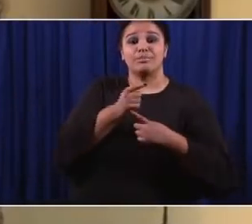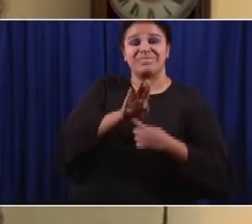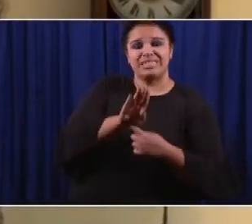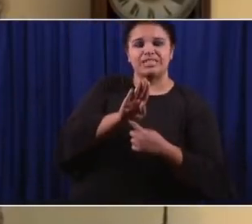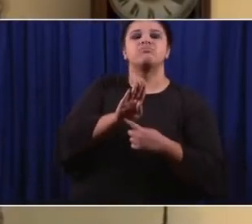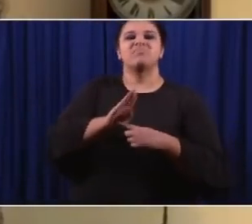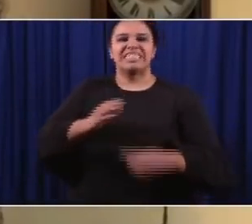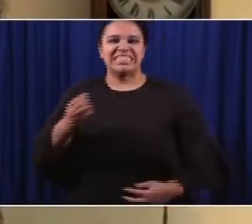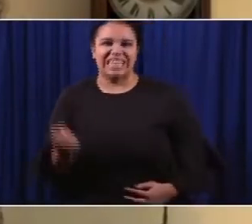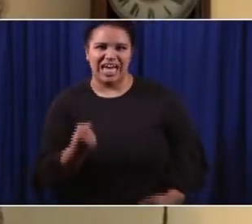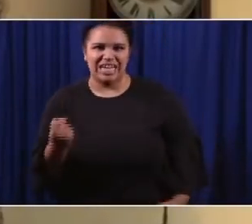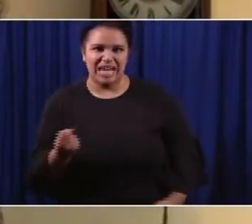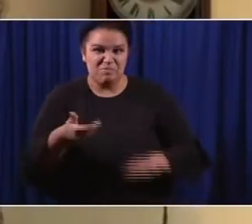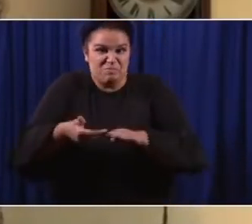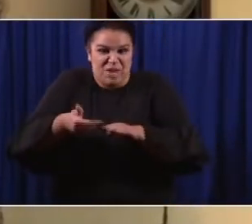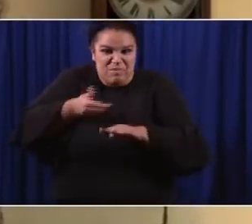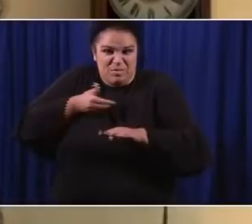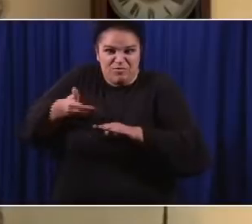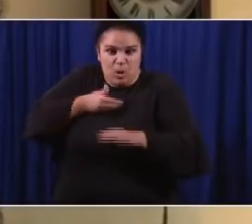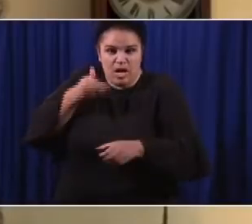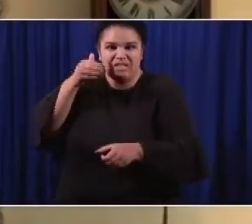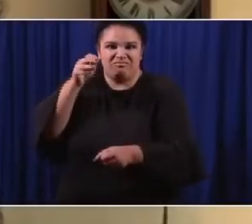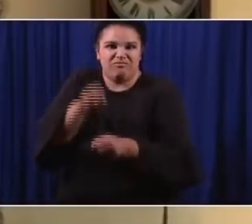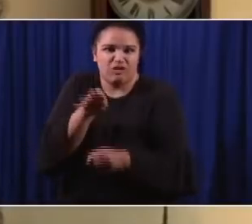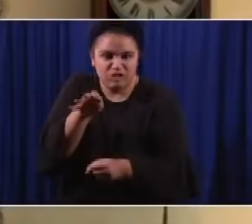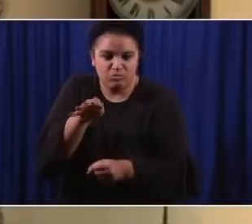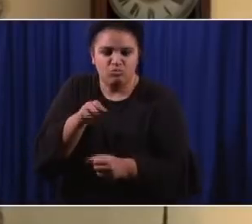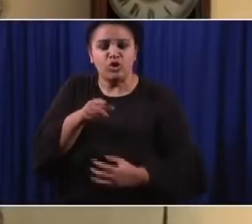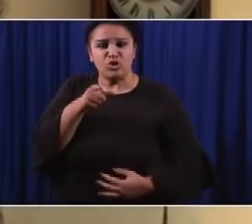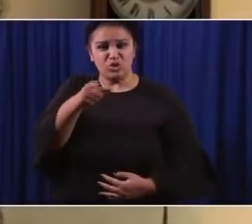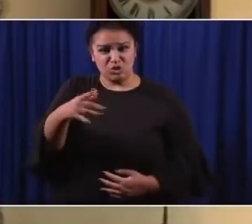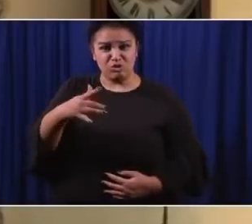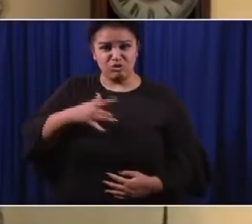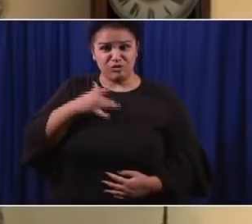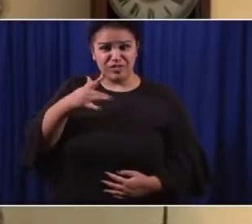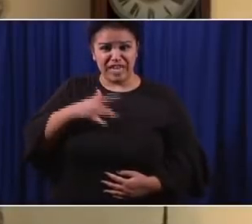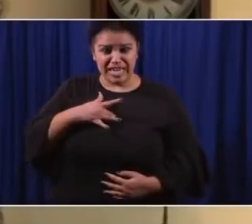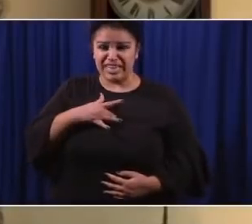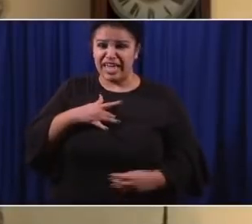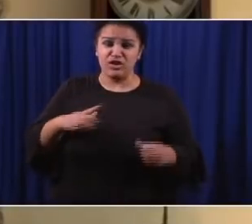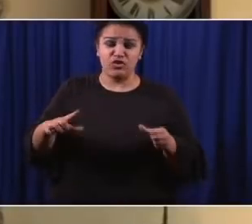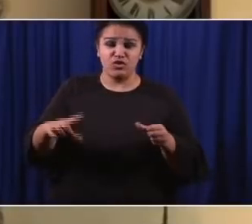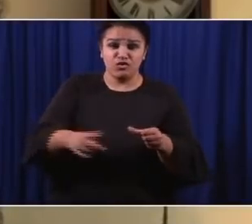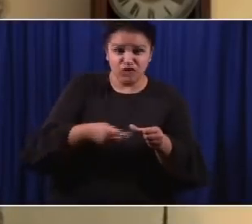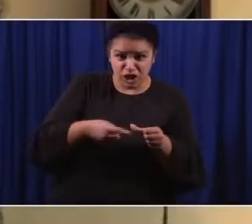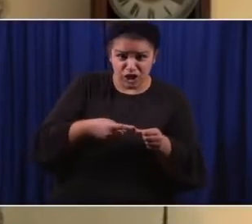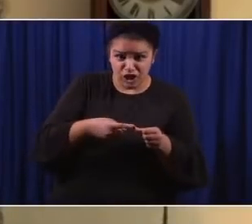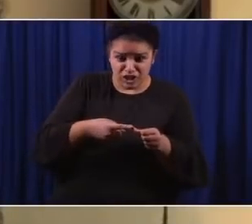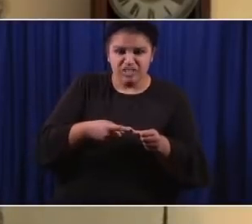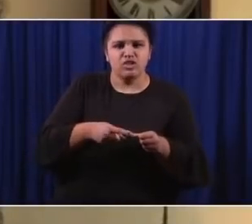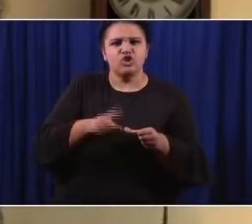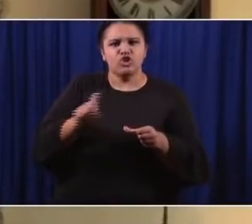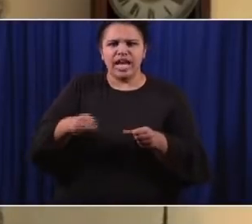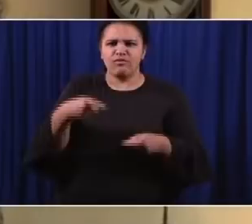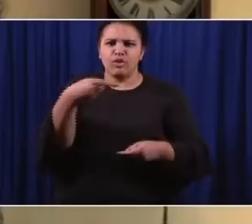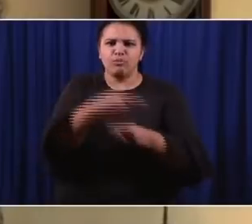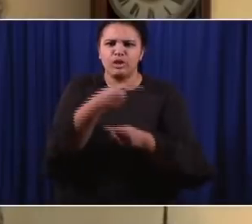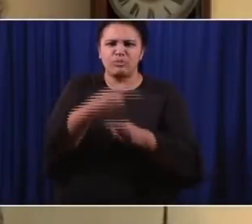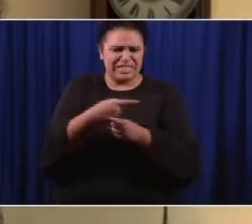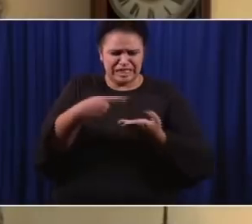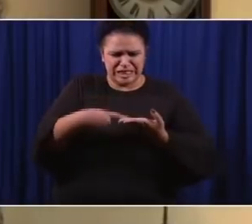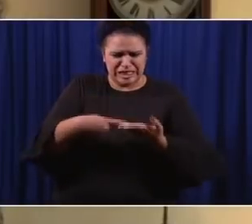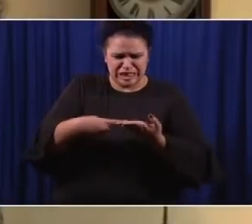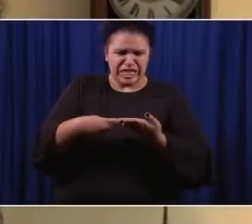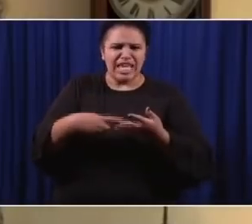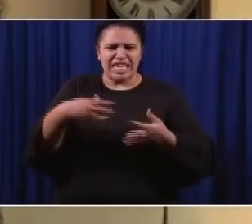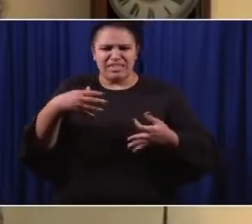do you believe this nominee can and should receive a fair hearing and vote so close to November 3rd? And following up on that